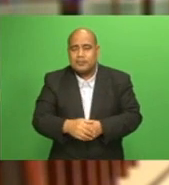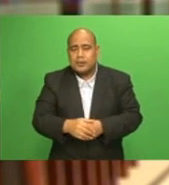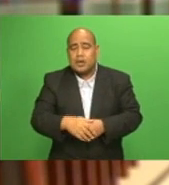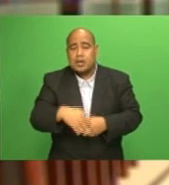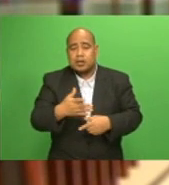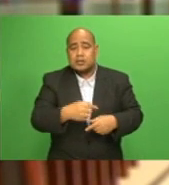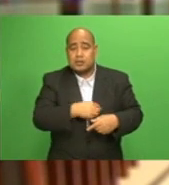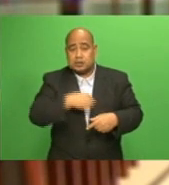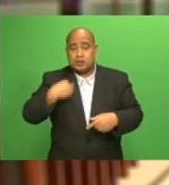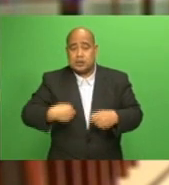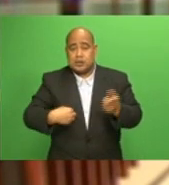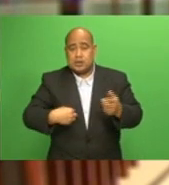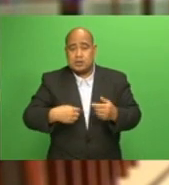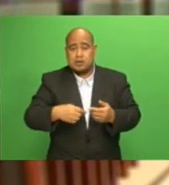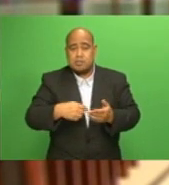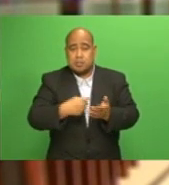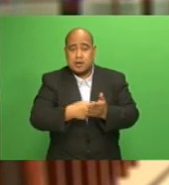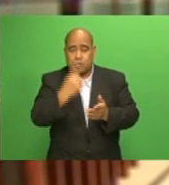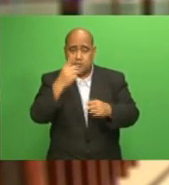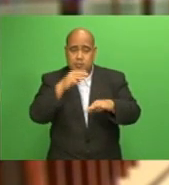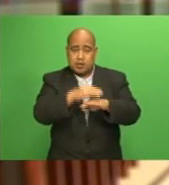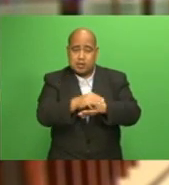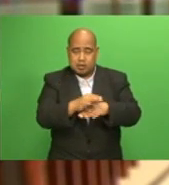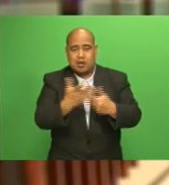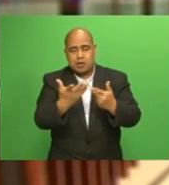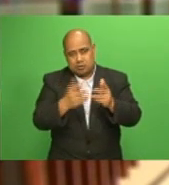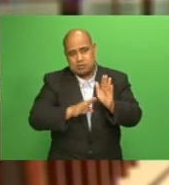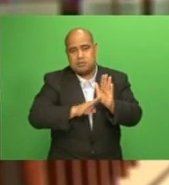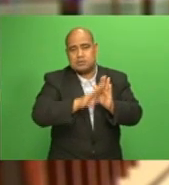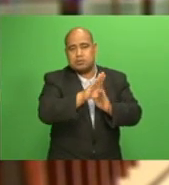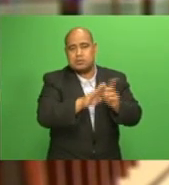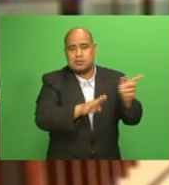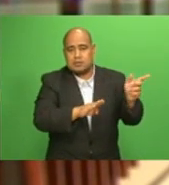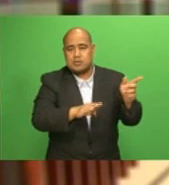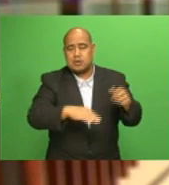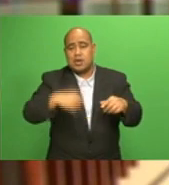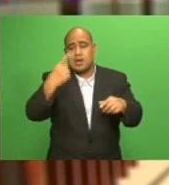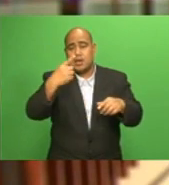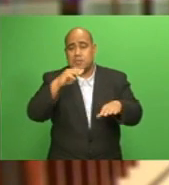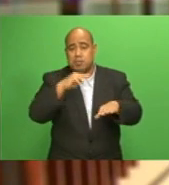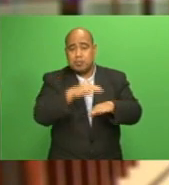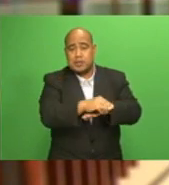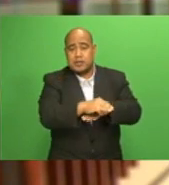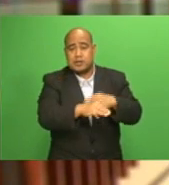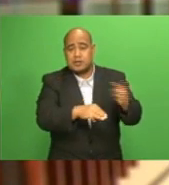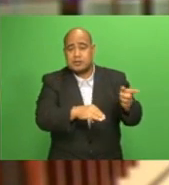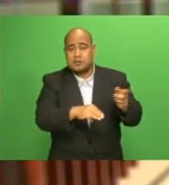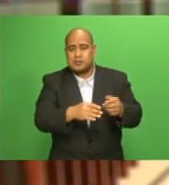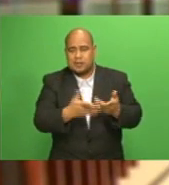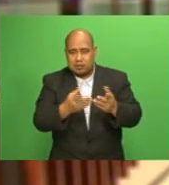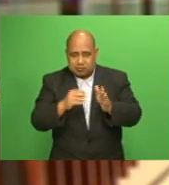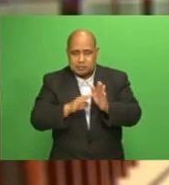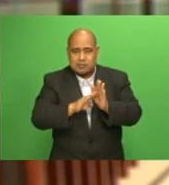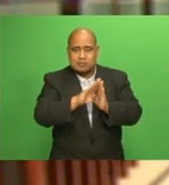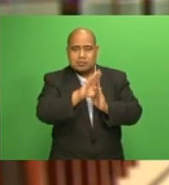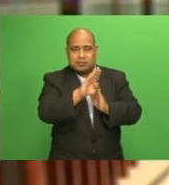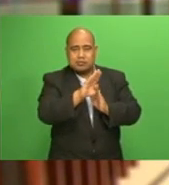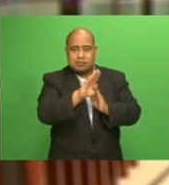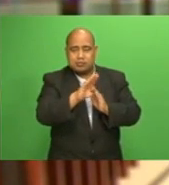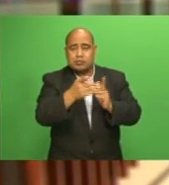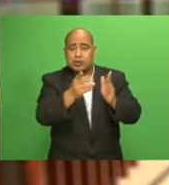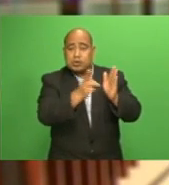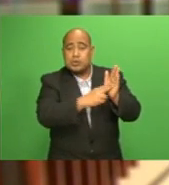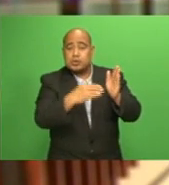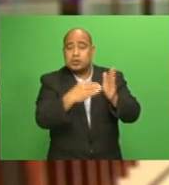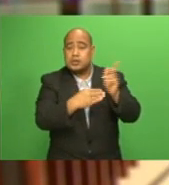The Australian dollar retreated from an overnight 11-month high, falling as much as 0.5%, while the Kiwi gave up a